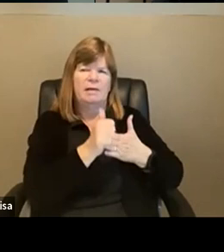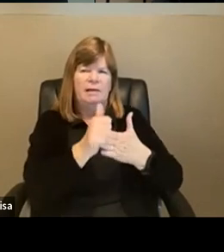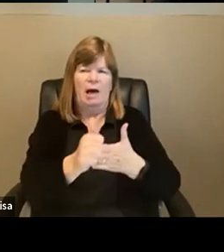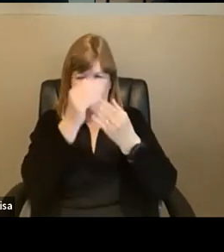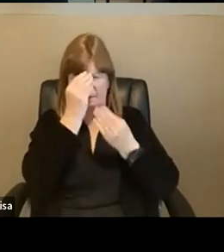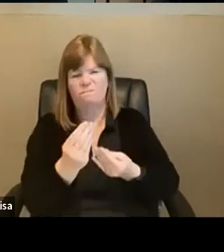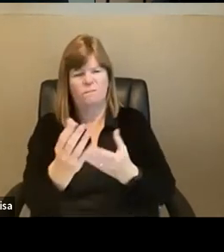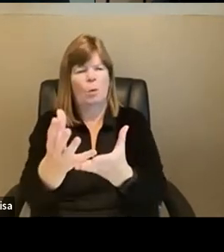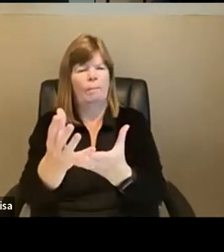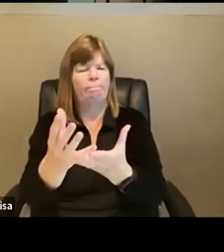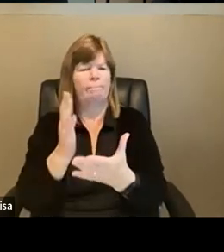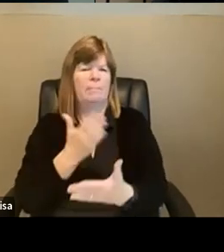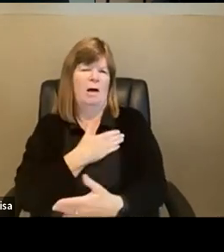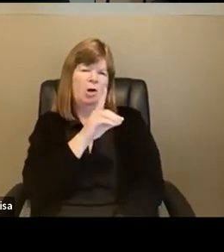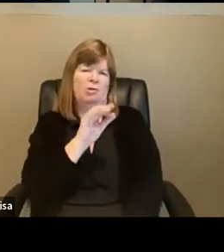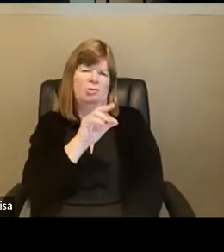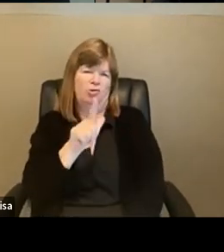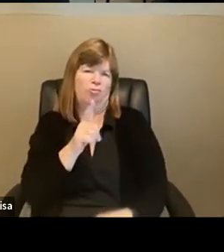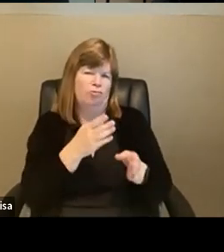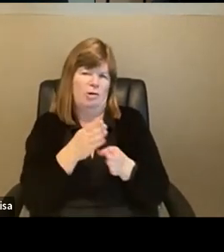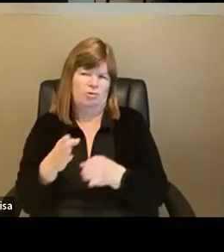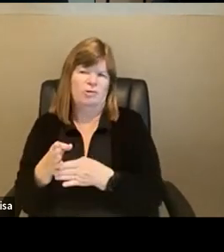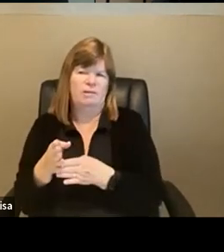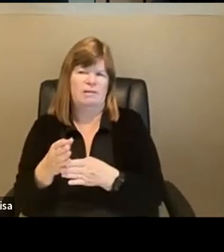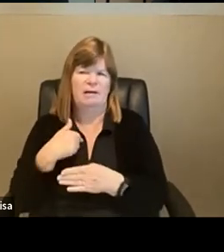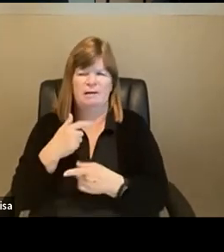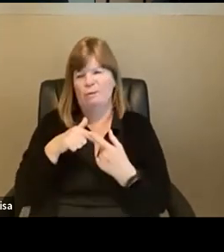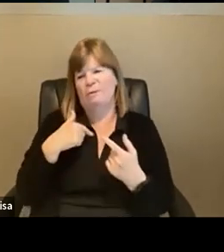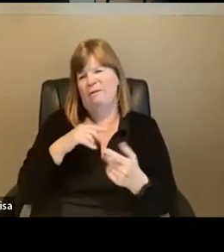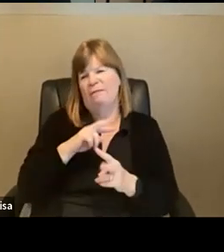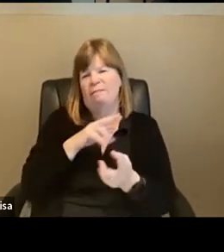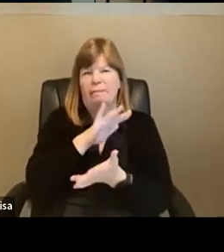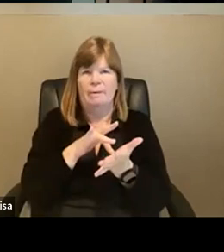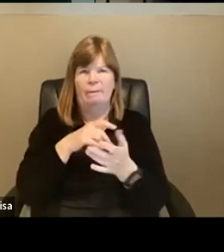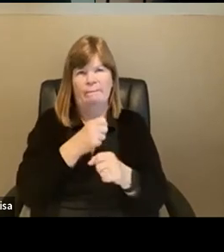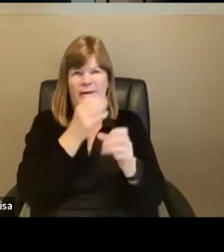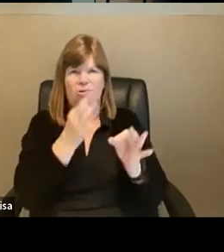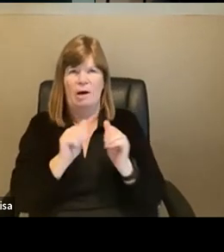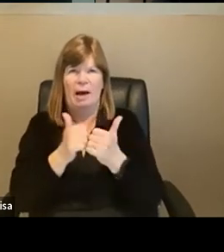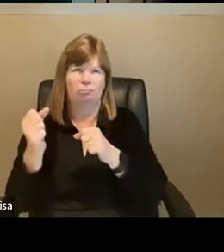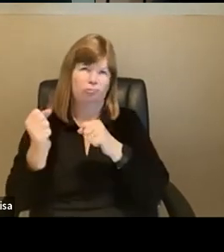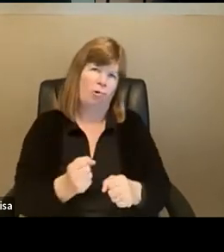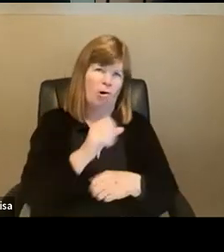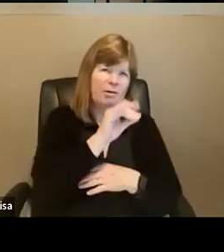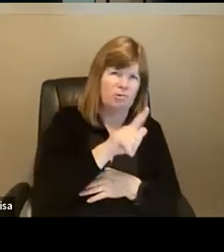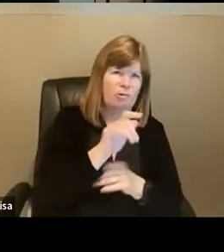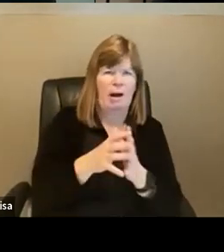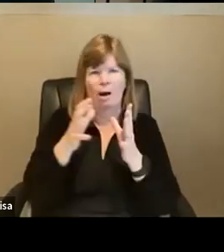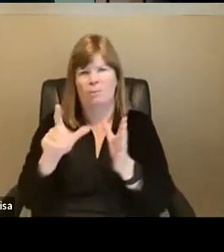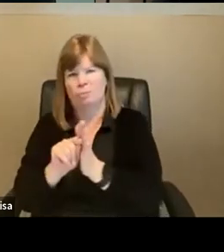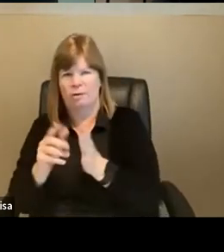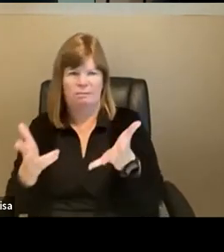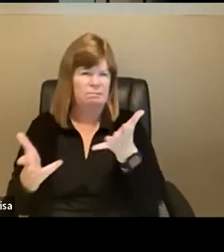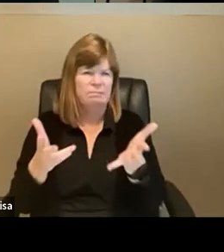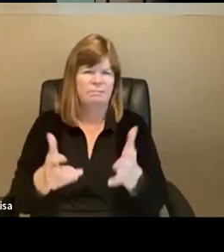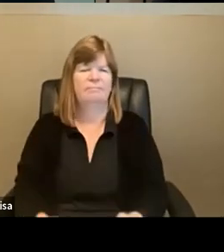our digital strategies. I would say that we're kind of in the middle of like making decisions on how digital will be and versus how much print we'll have.